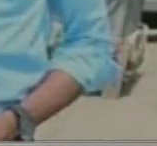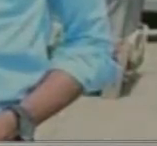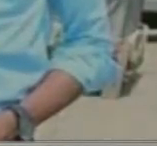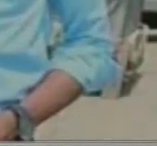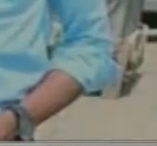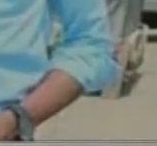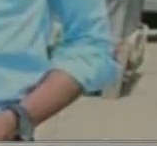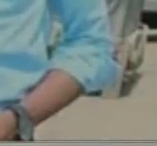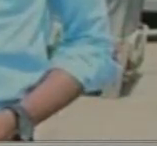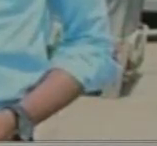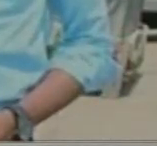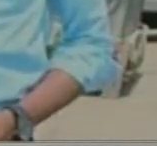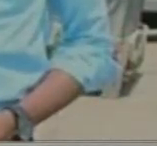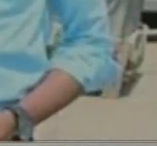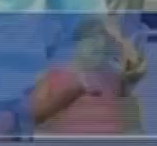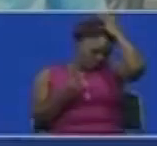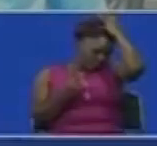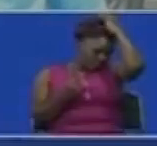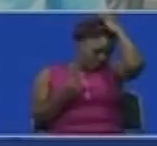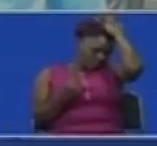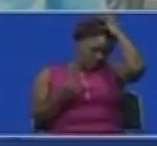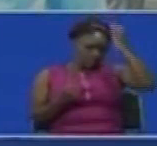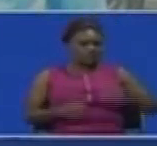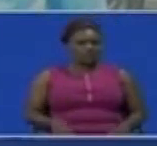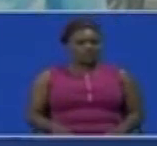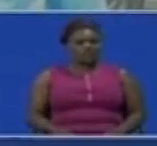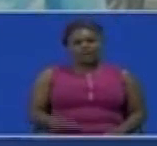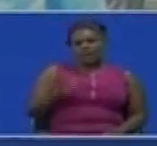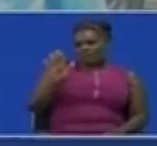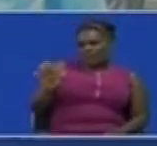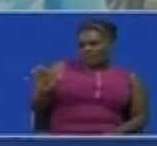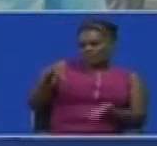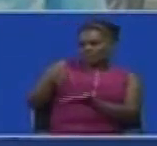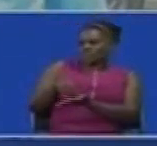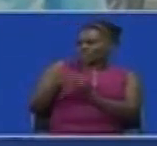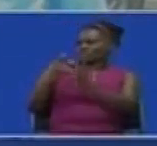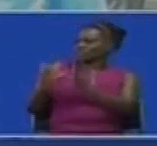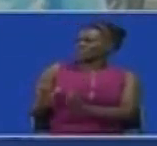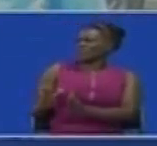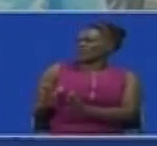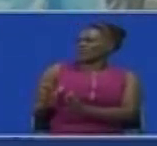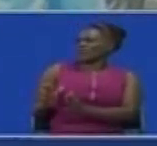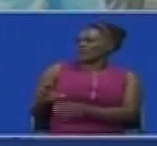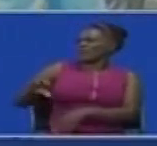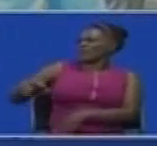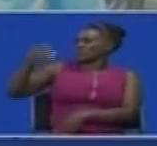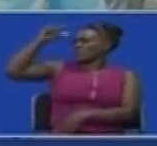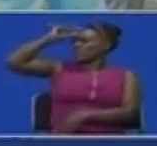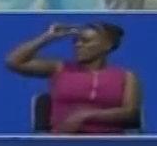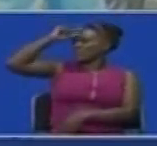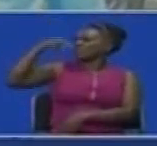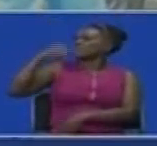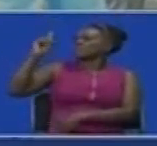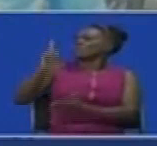on how they continue to manage finances. From where you are, Ontomua, what has the county government had to